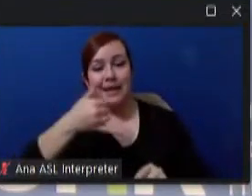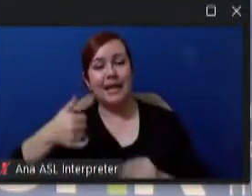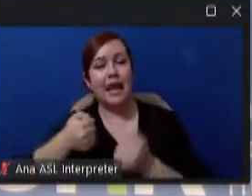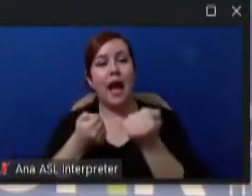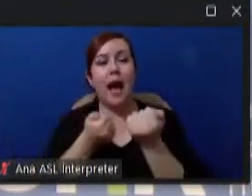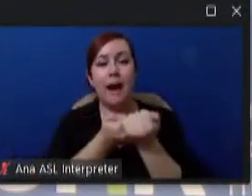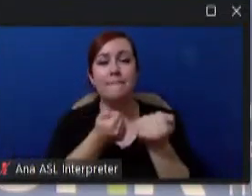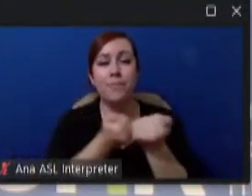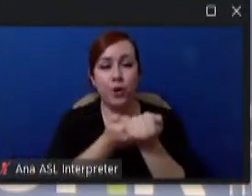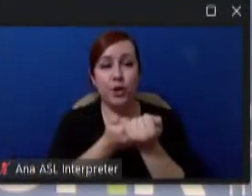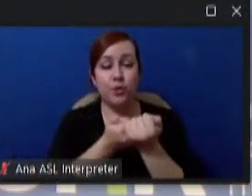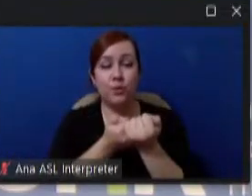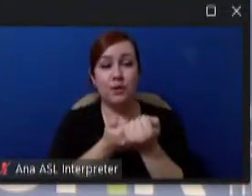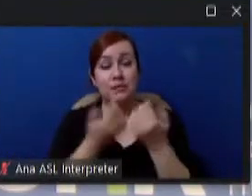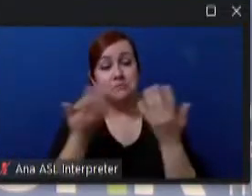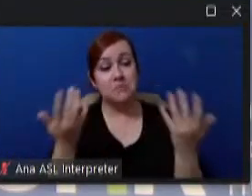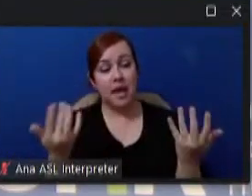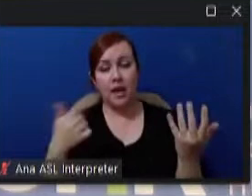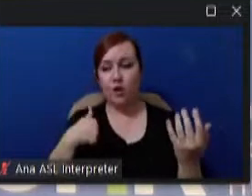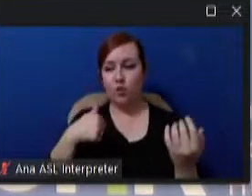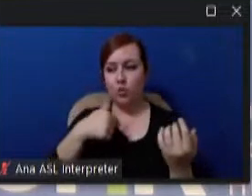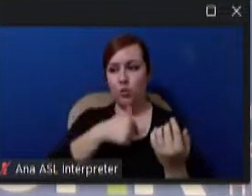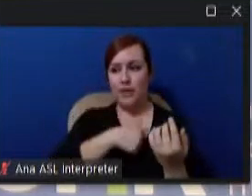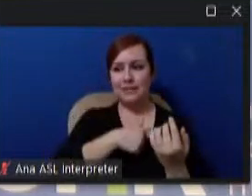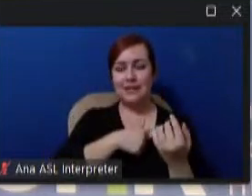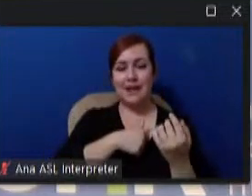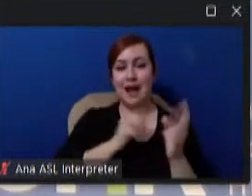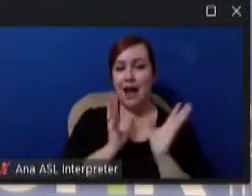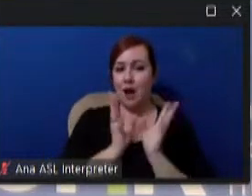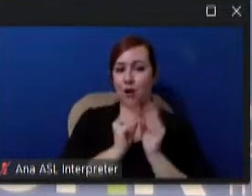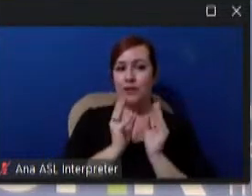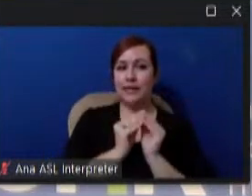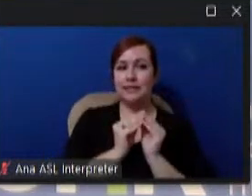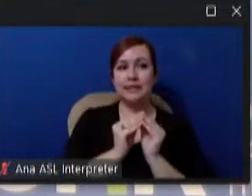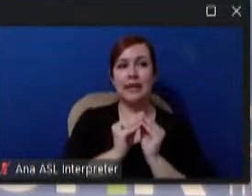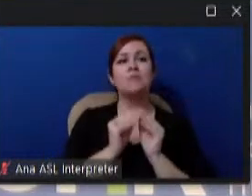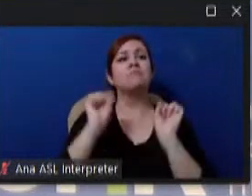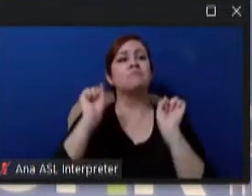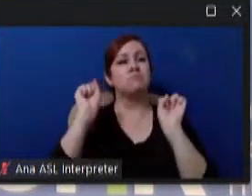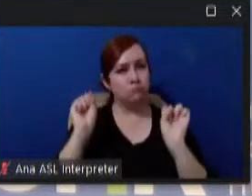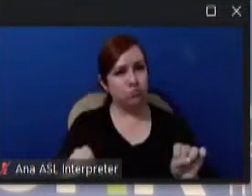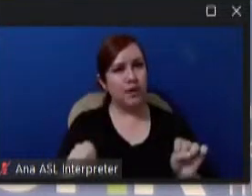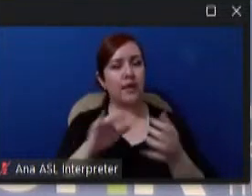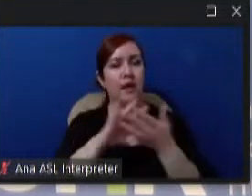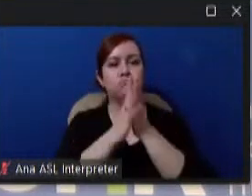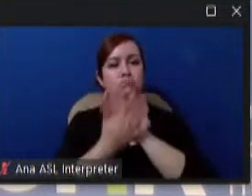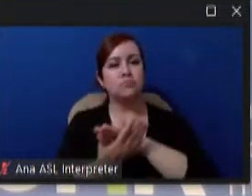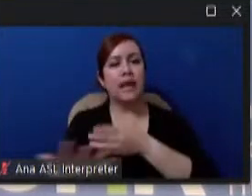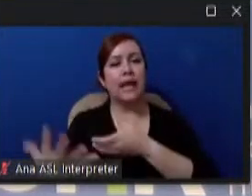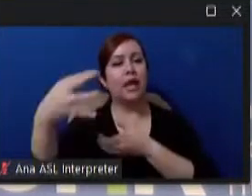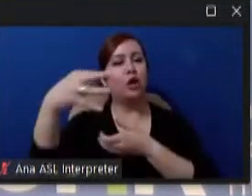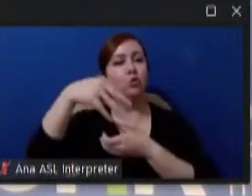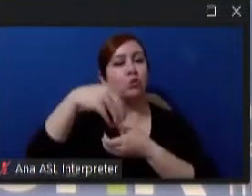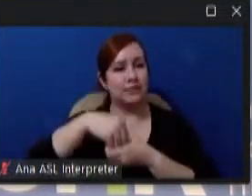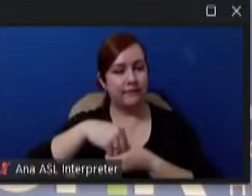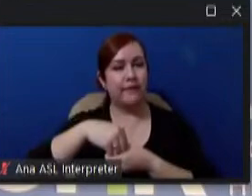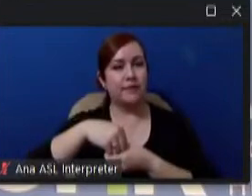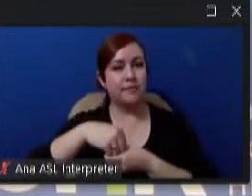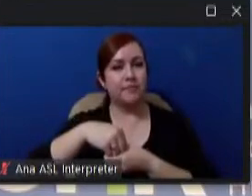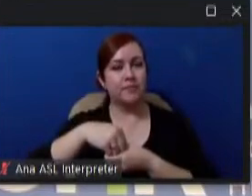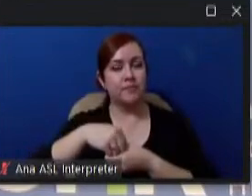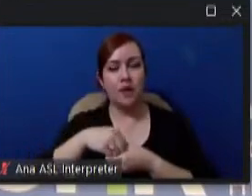that require both support and a response to ensure that this hearing is inclusive.